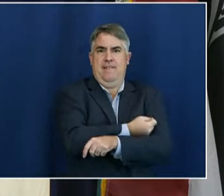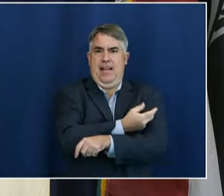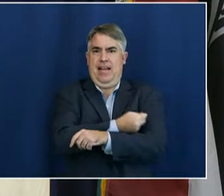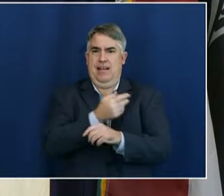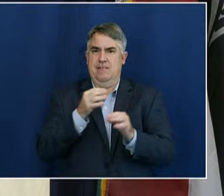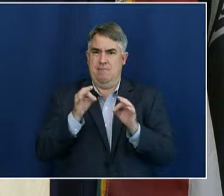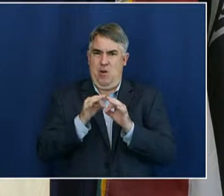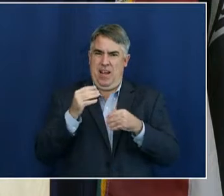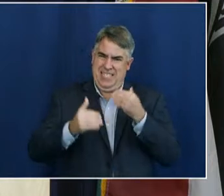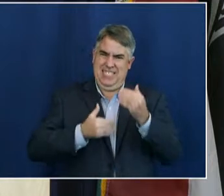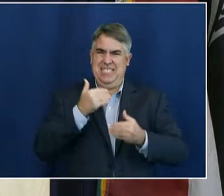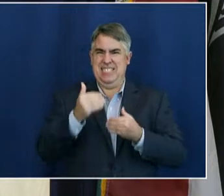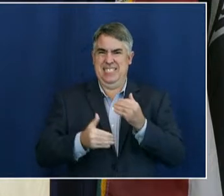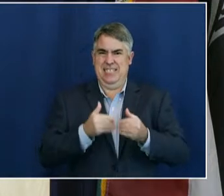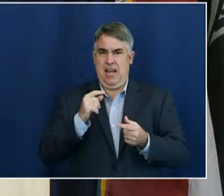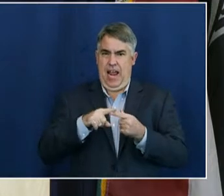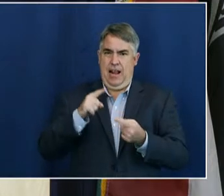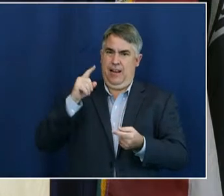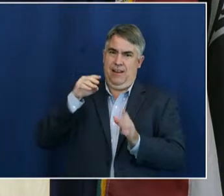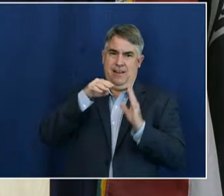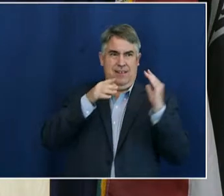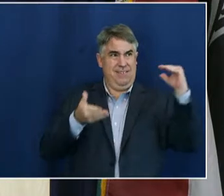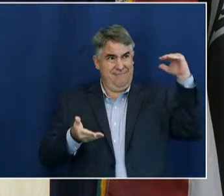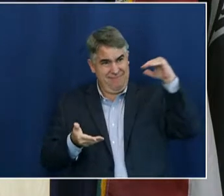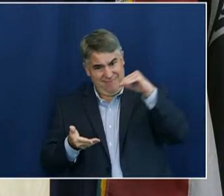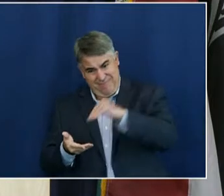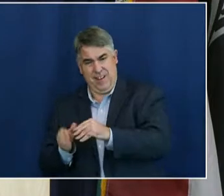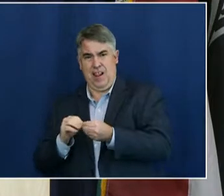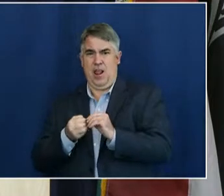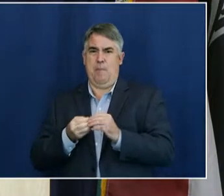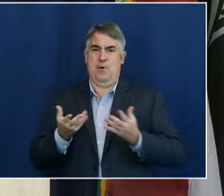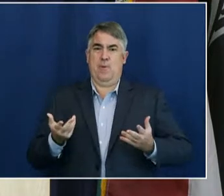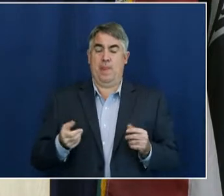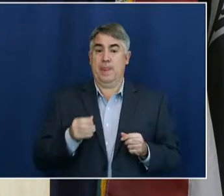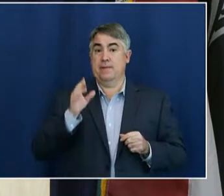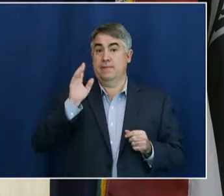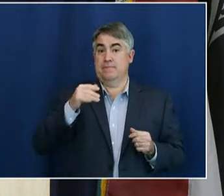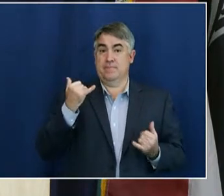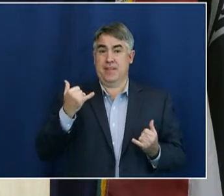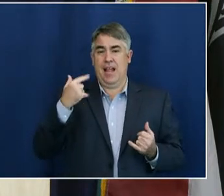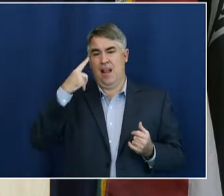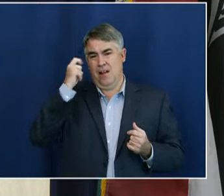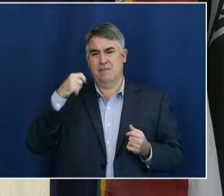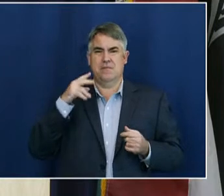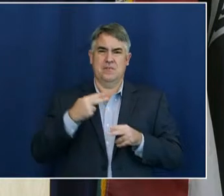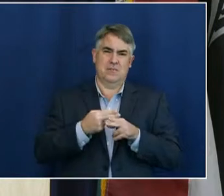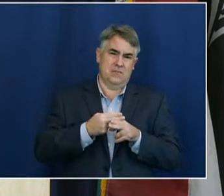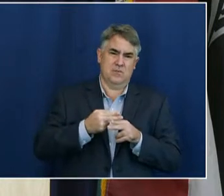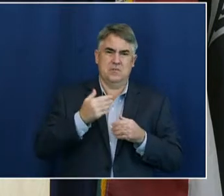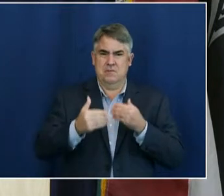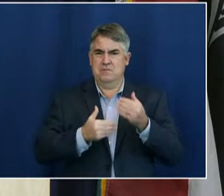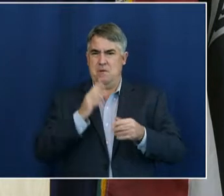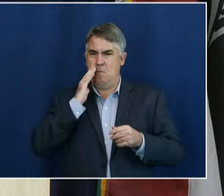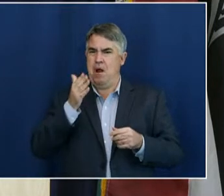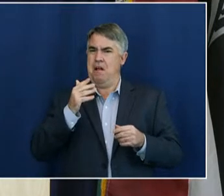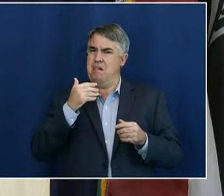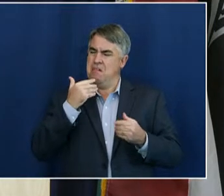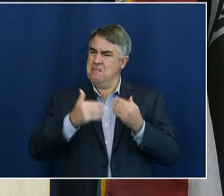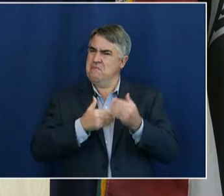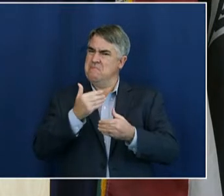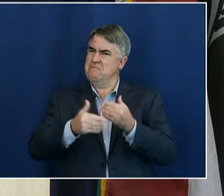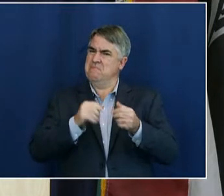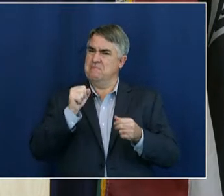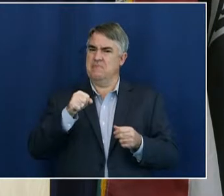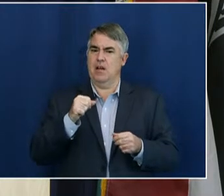we know it is not something we will have to do forever, but we are going to be in the posture of assessing case counts and hospitalizations and having